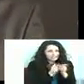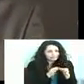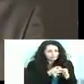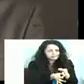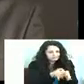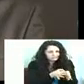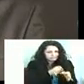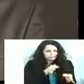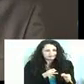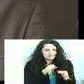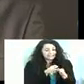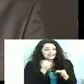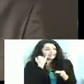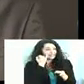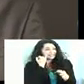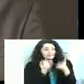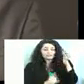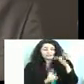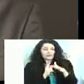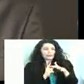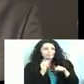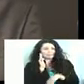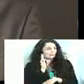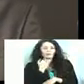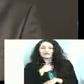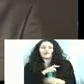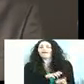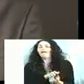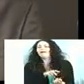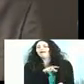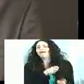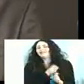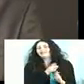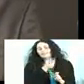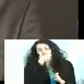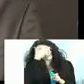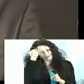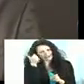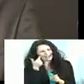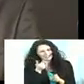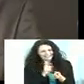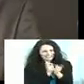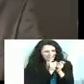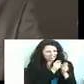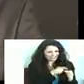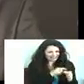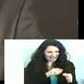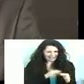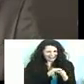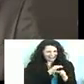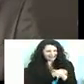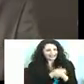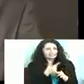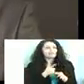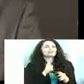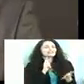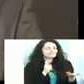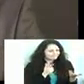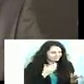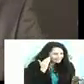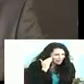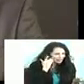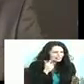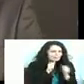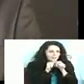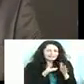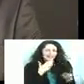we don't laugh at because they forgot to turn their clocks one way or the other. So we just acknowledge it, we bless it, we thank it, and